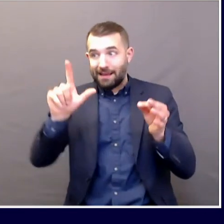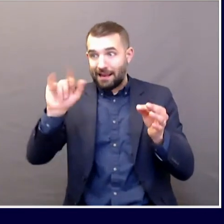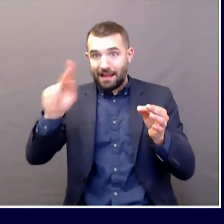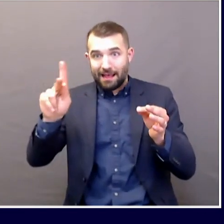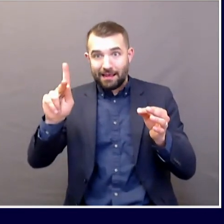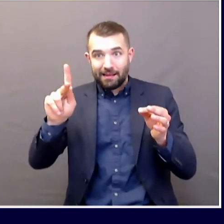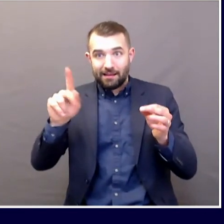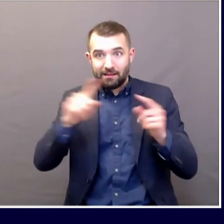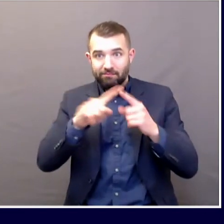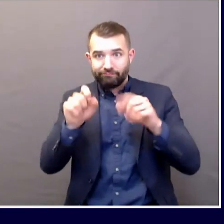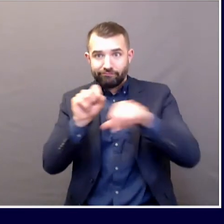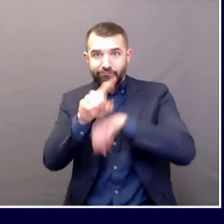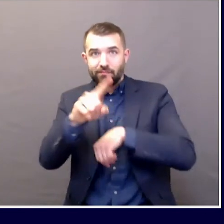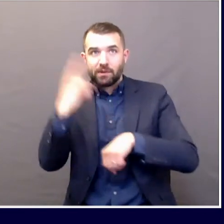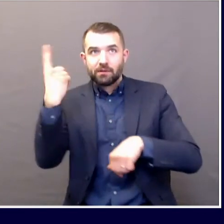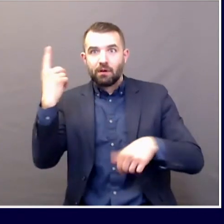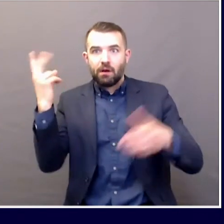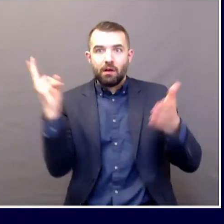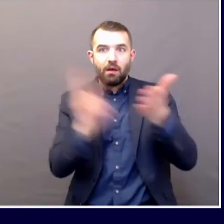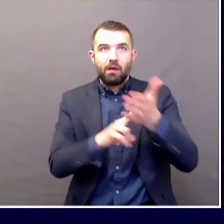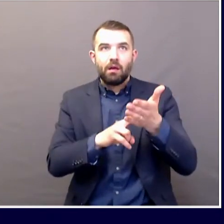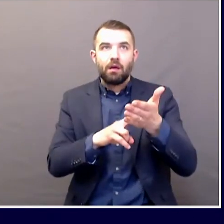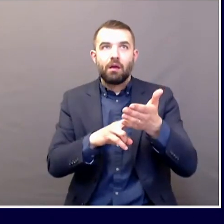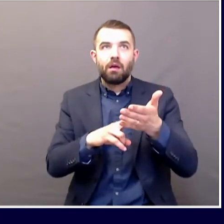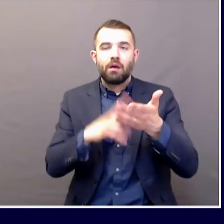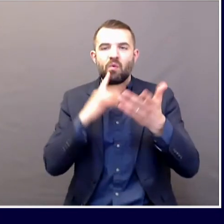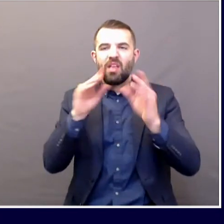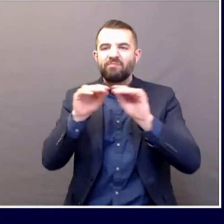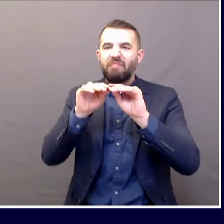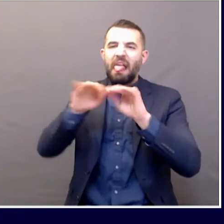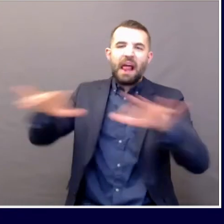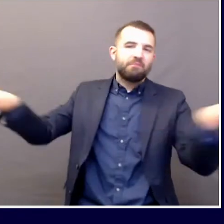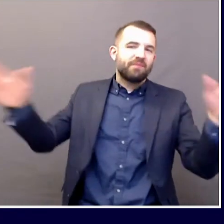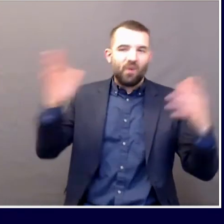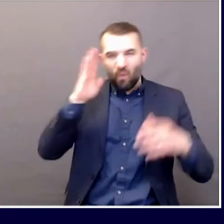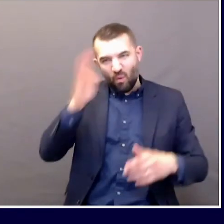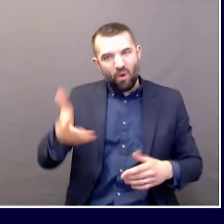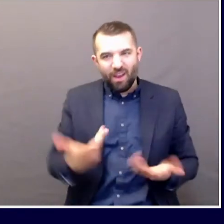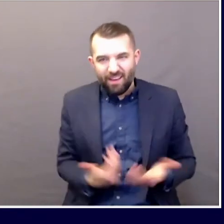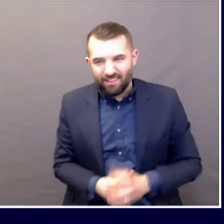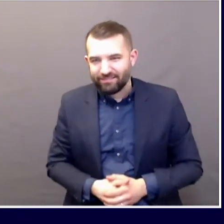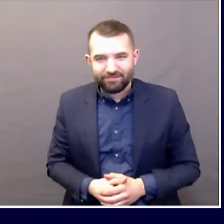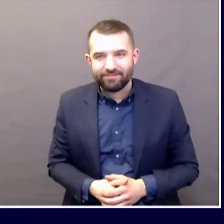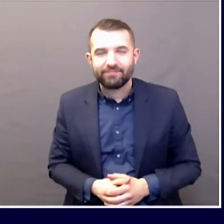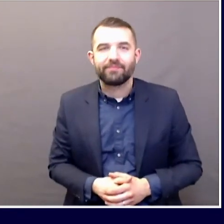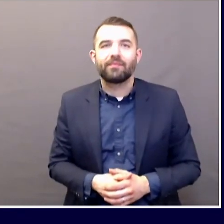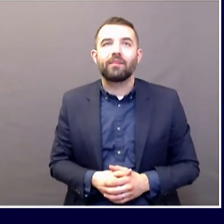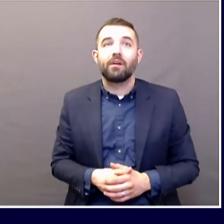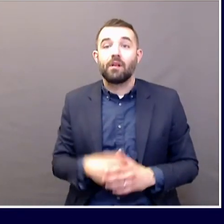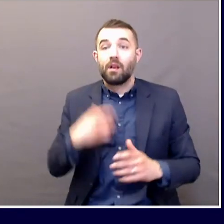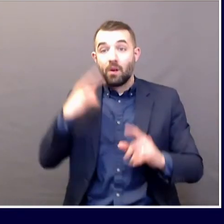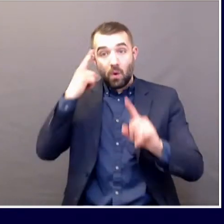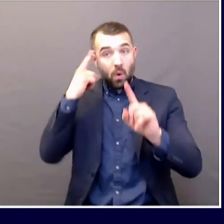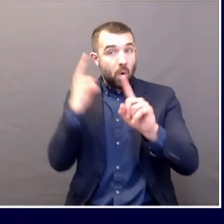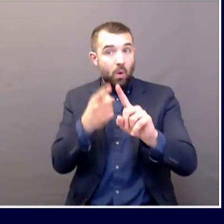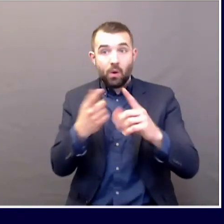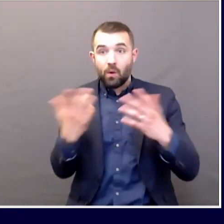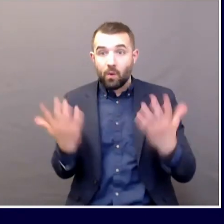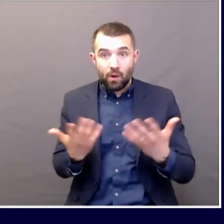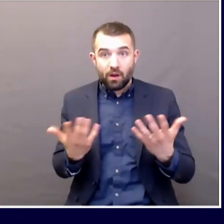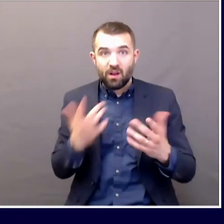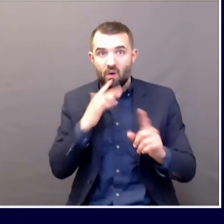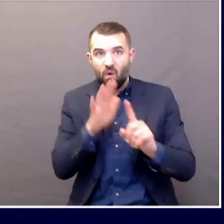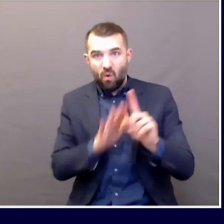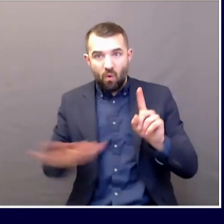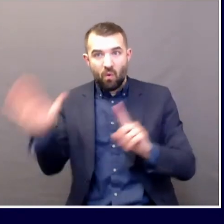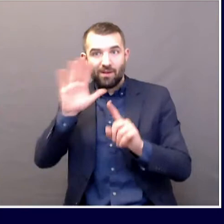So our approach has really been to think big. I mean, that's what mass vaccination is all about. It's swaths of the population that we want to